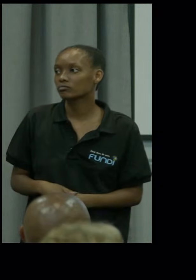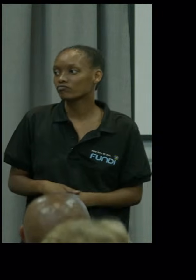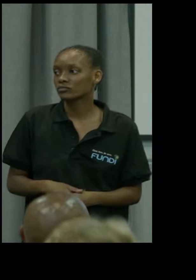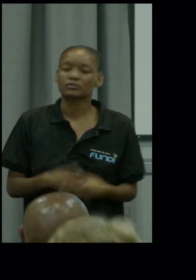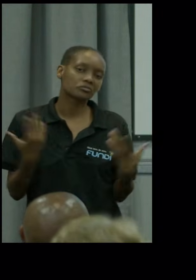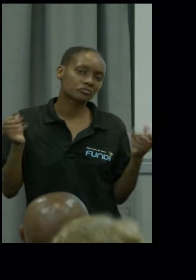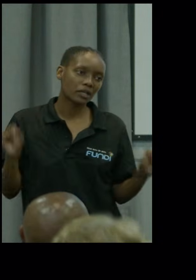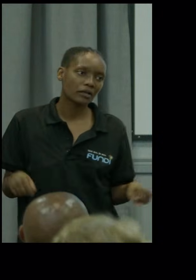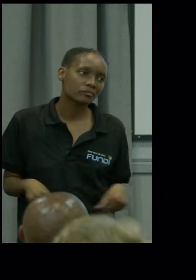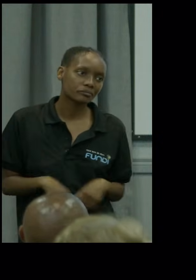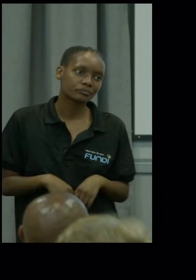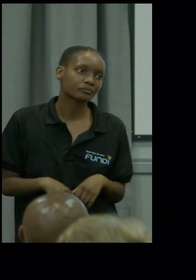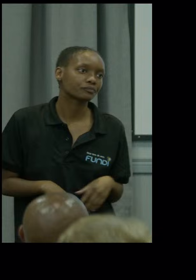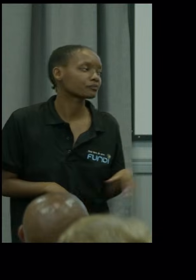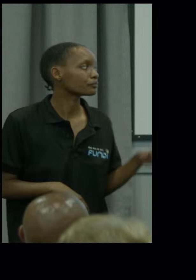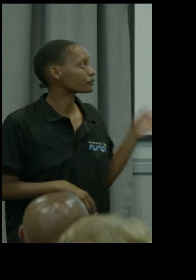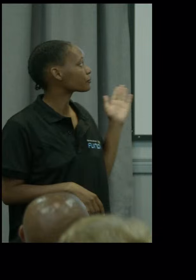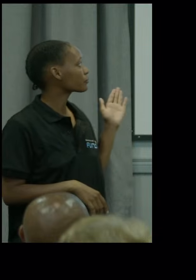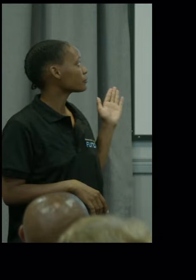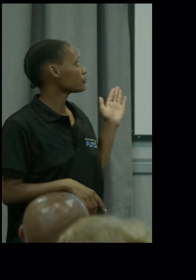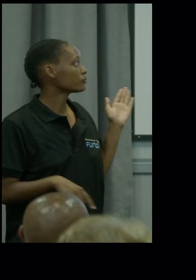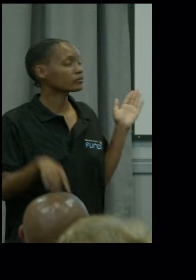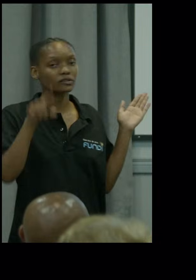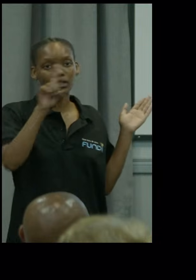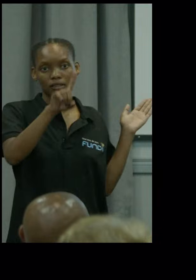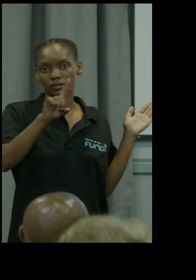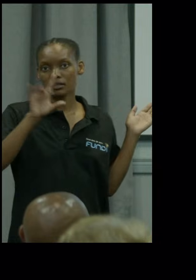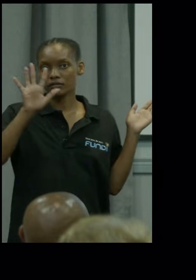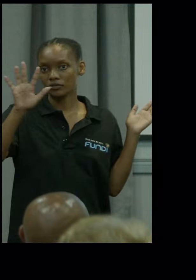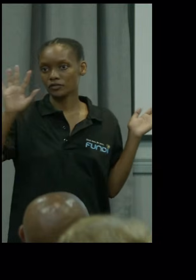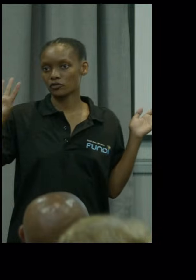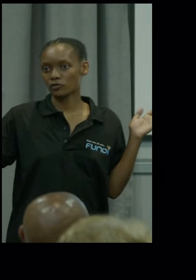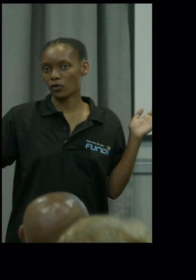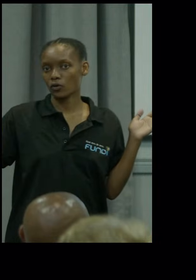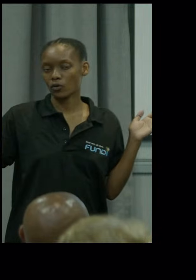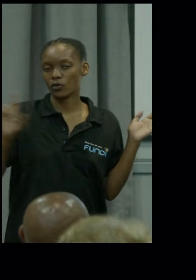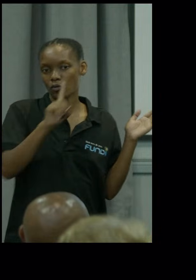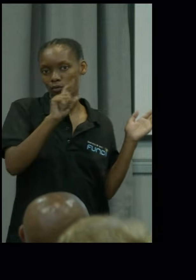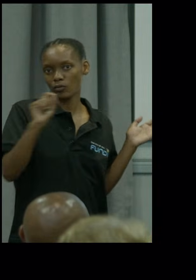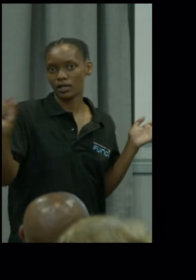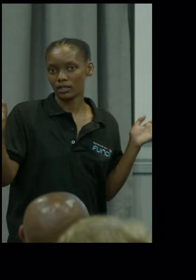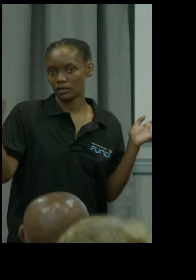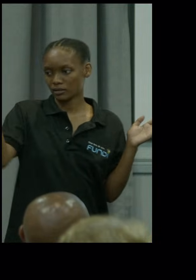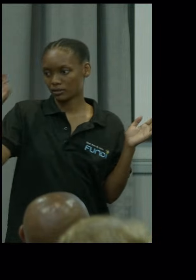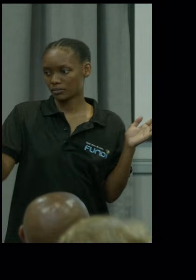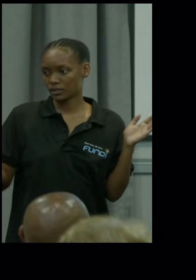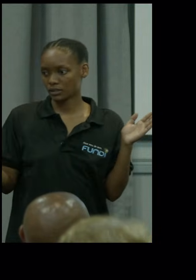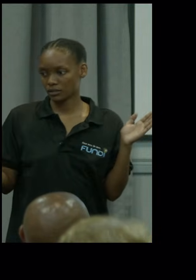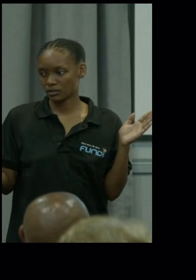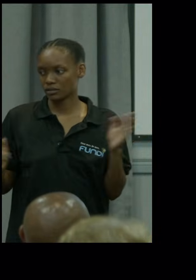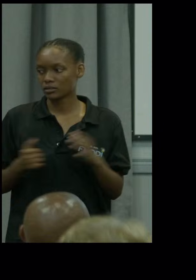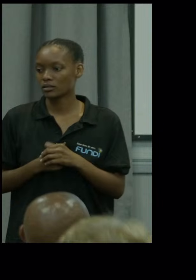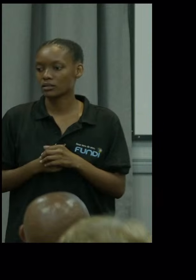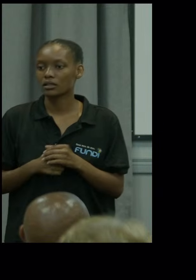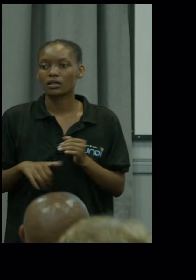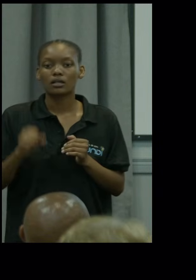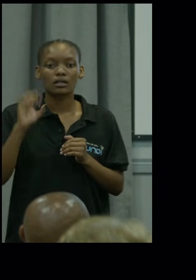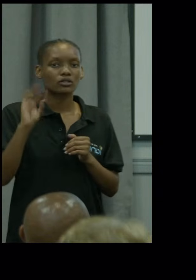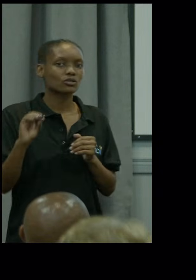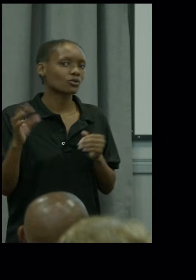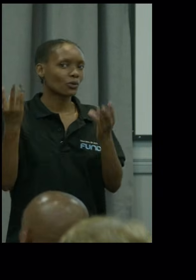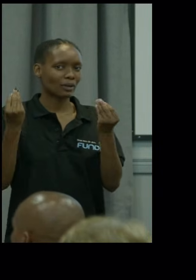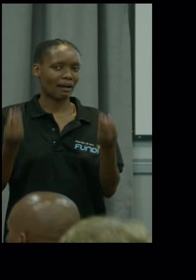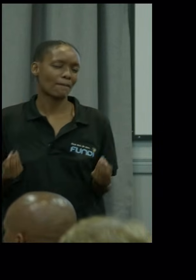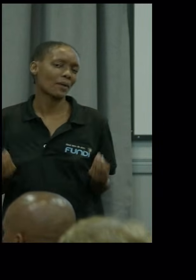Yeah, and this 154 is about 1% of quintile 5 teachers. So the numbers are not that